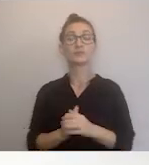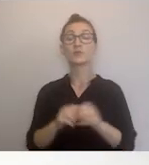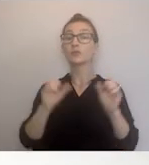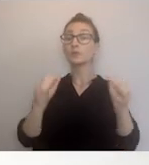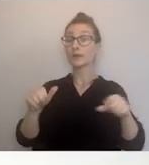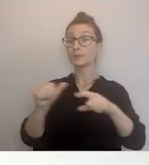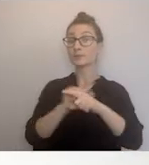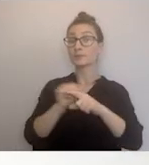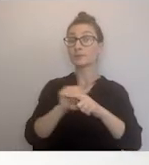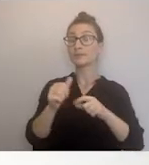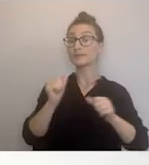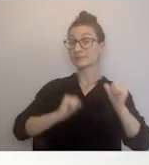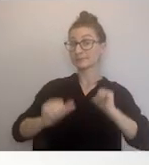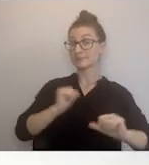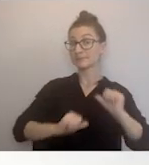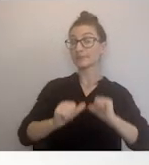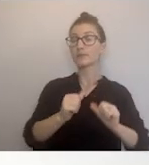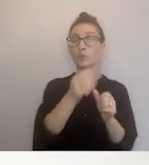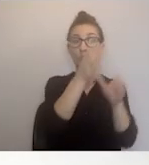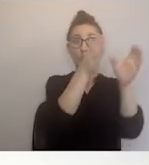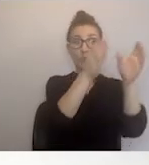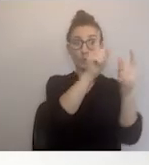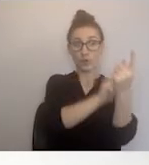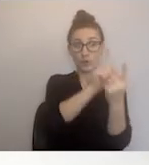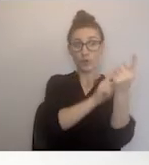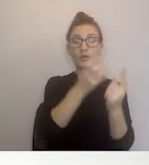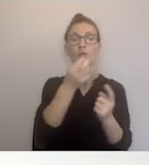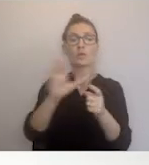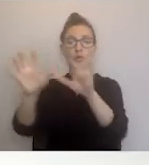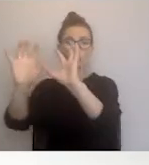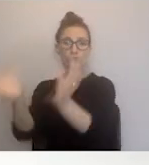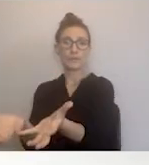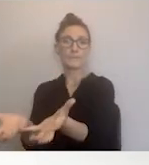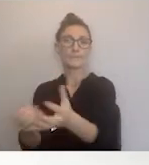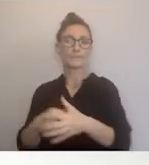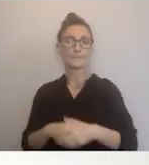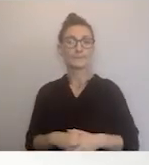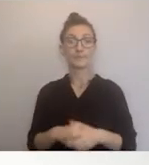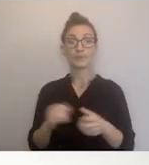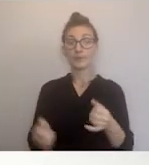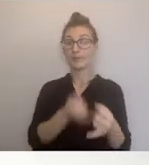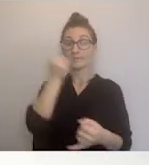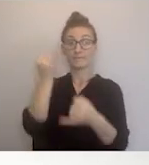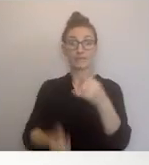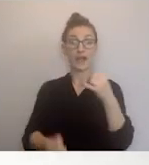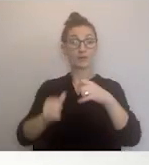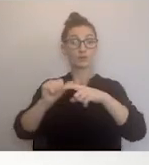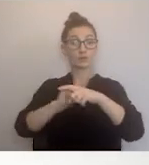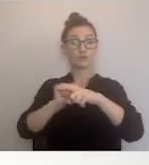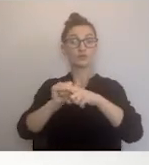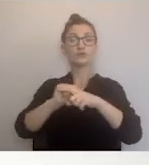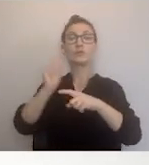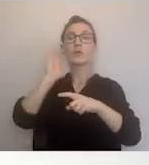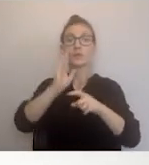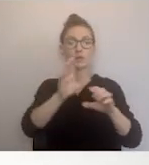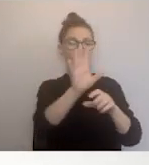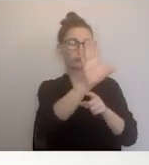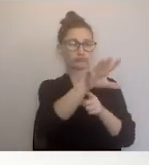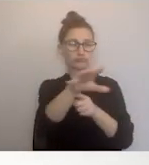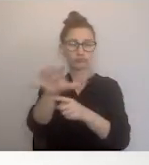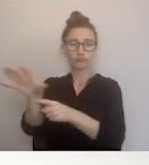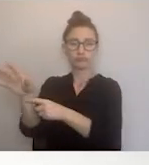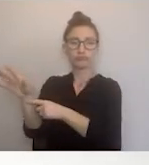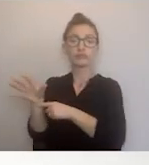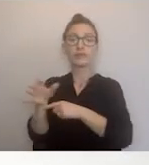are given the option of rehearsing scenes in groups or in one-on-one sessions through a virtual platform. The final rehearsal is filmed